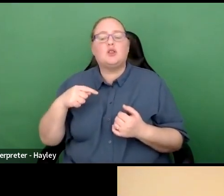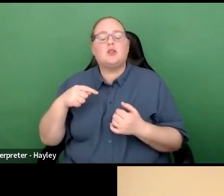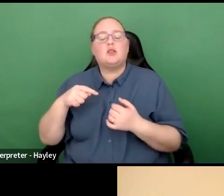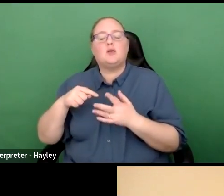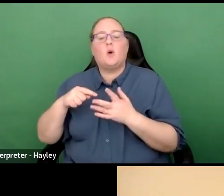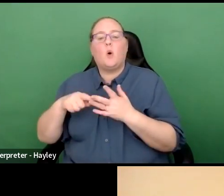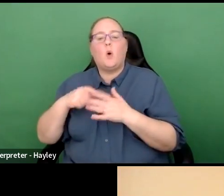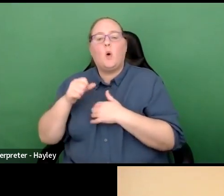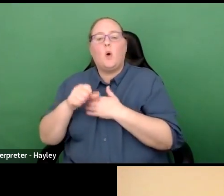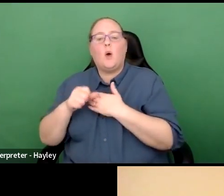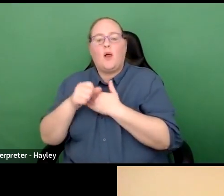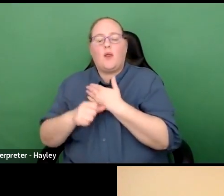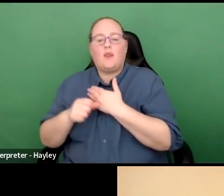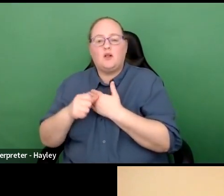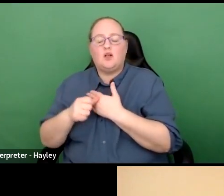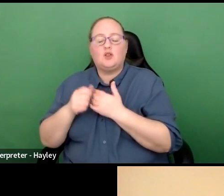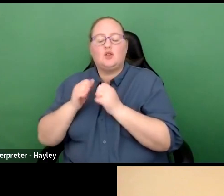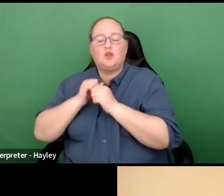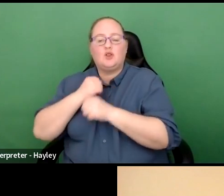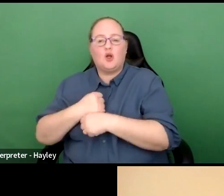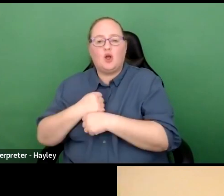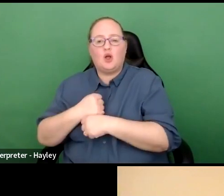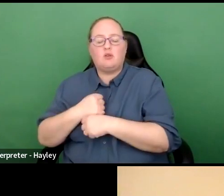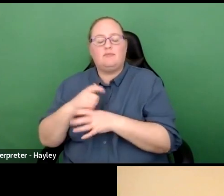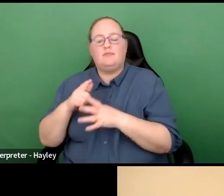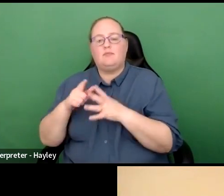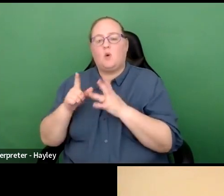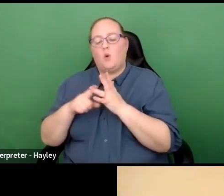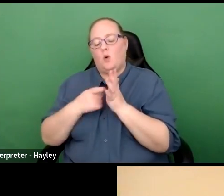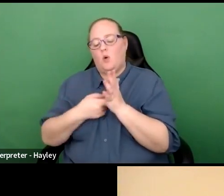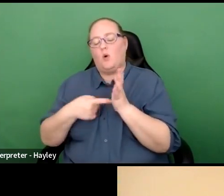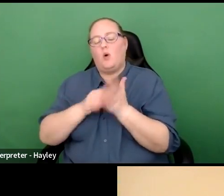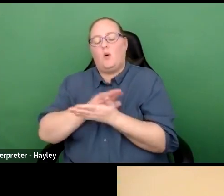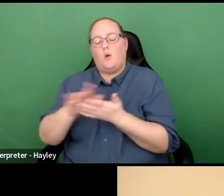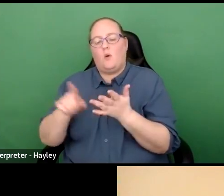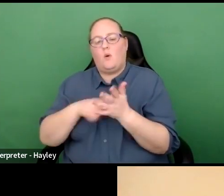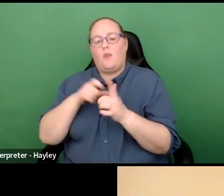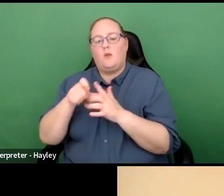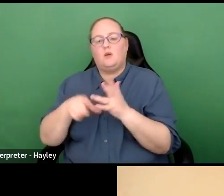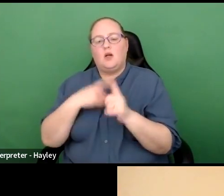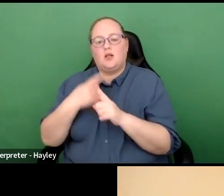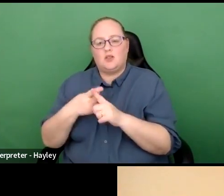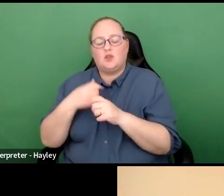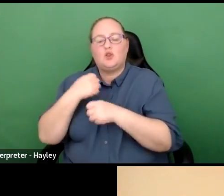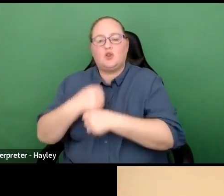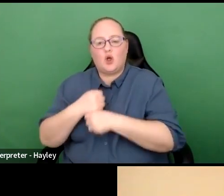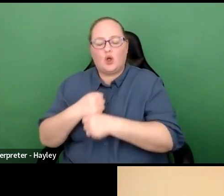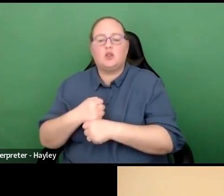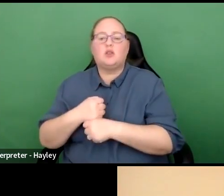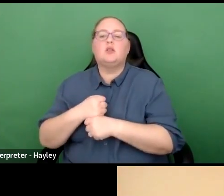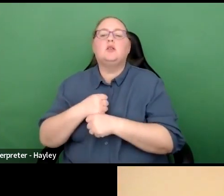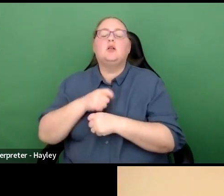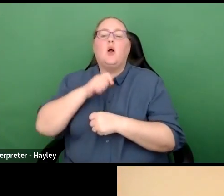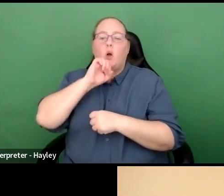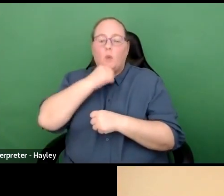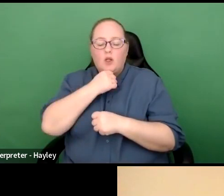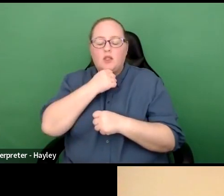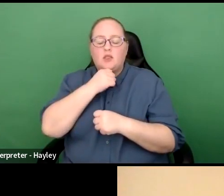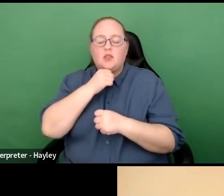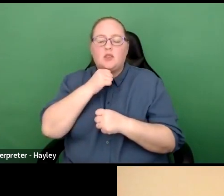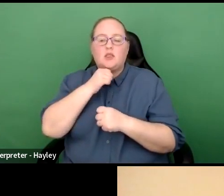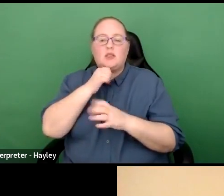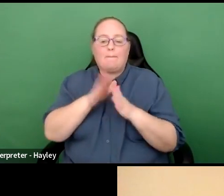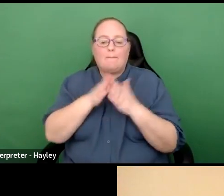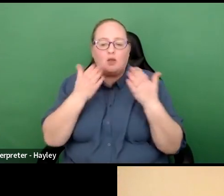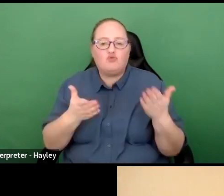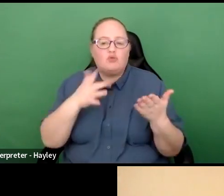and that goes back centuries. And old believers, they were habitually, they preserved manuscripts, they had a